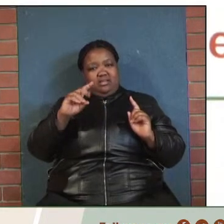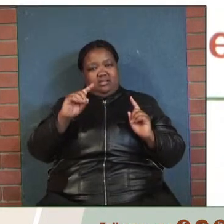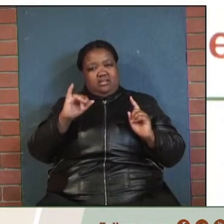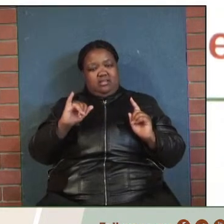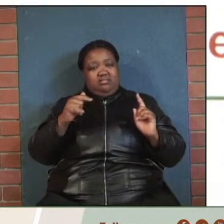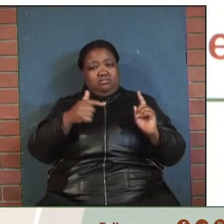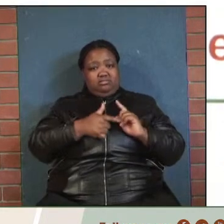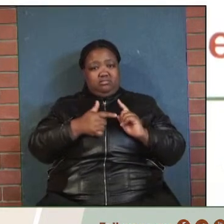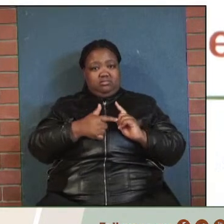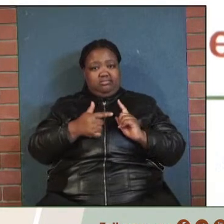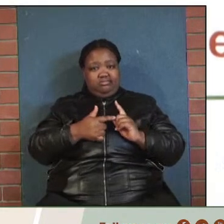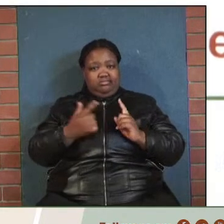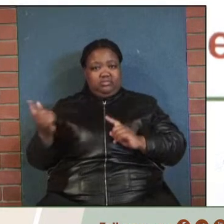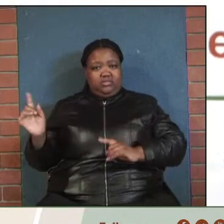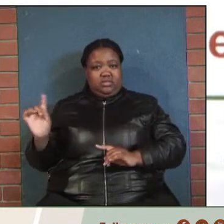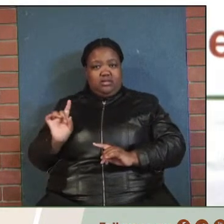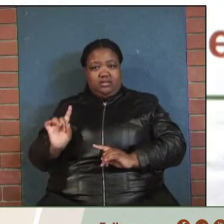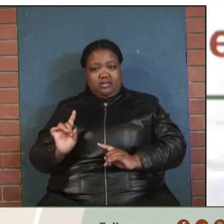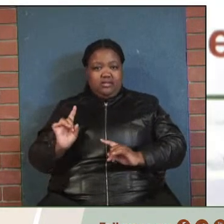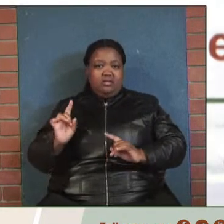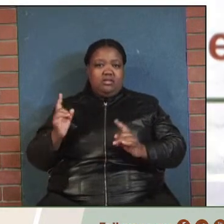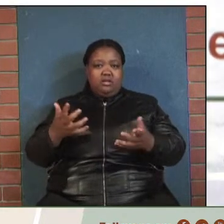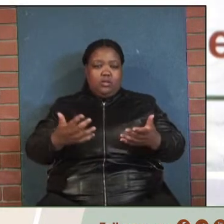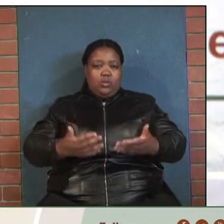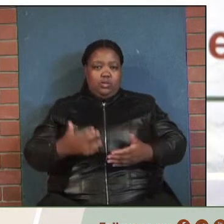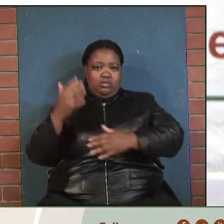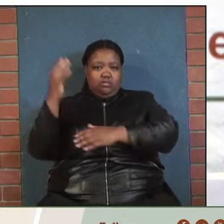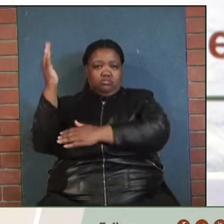address to the House.